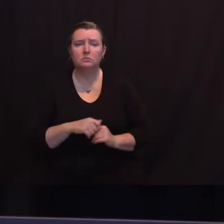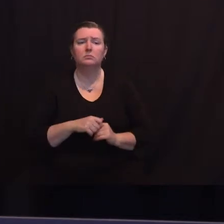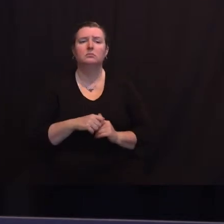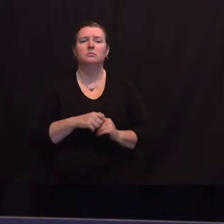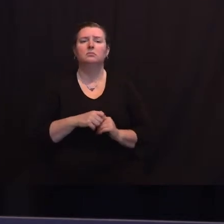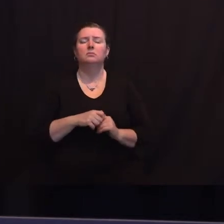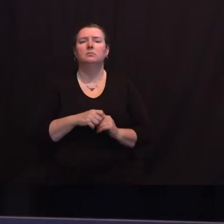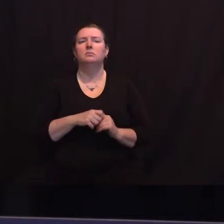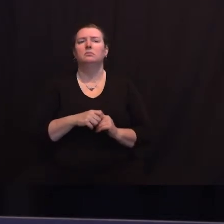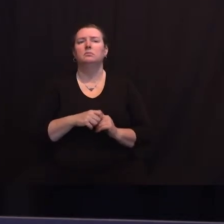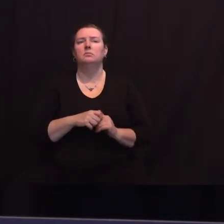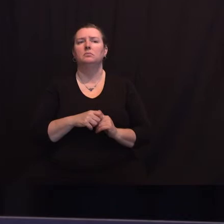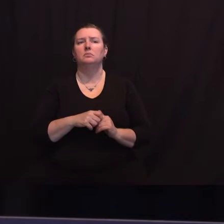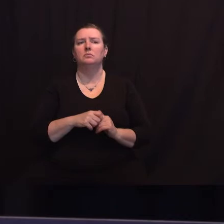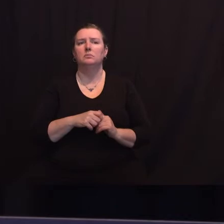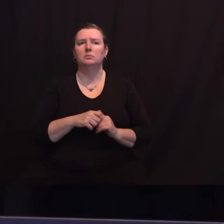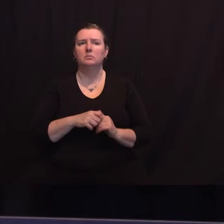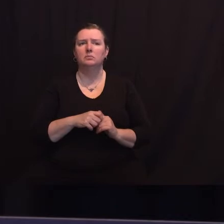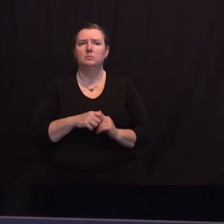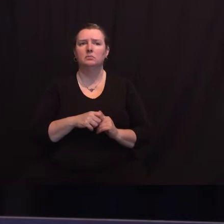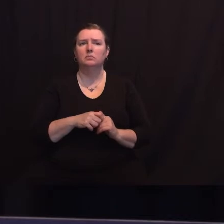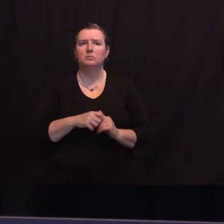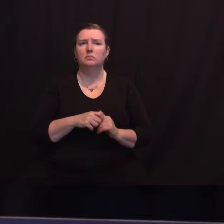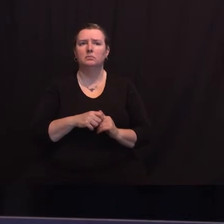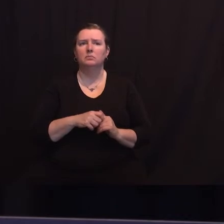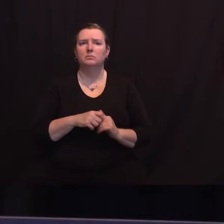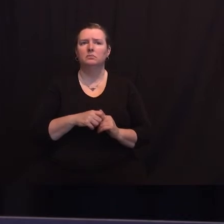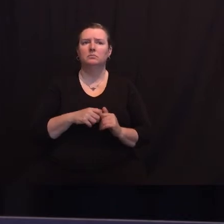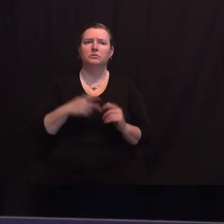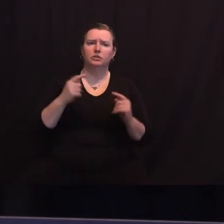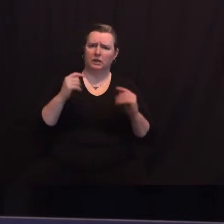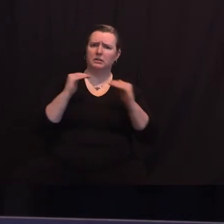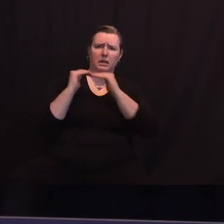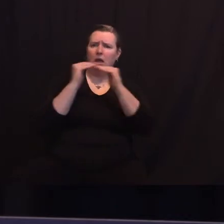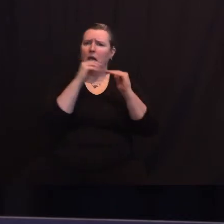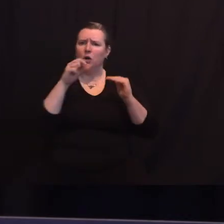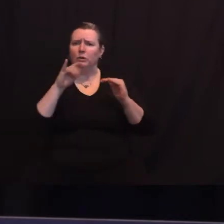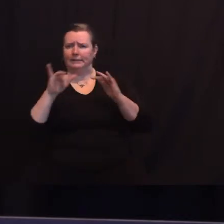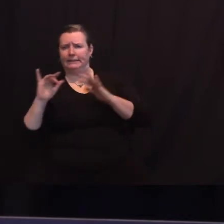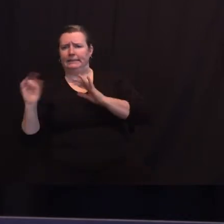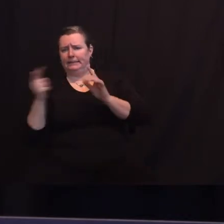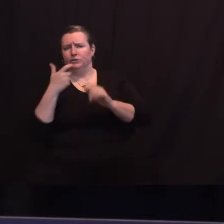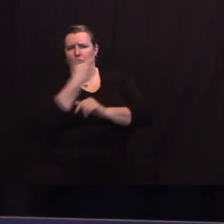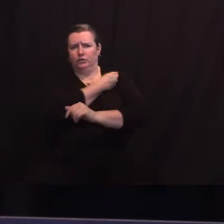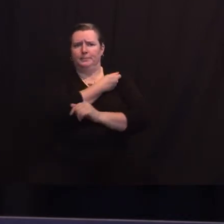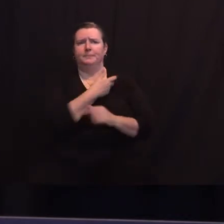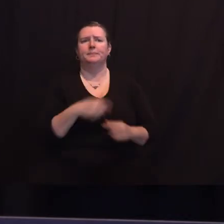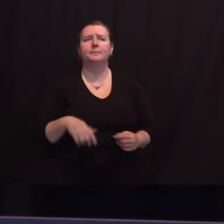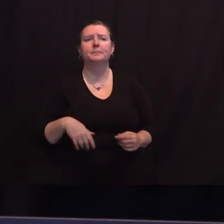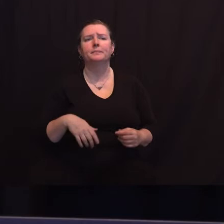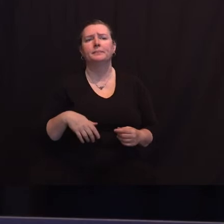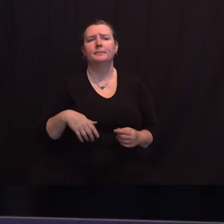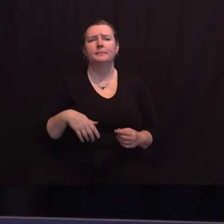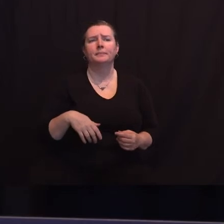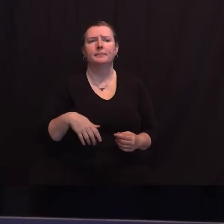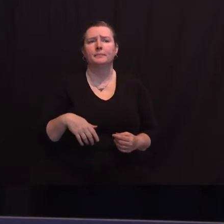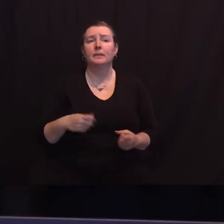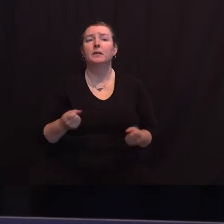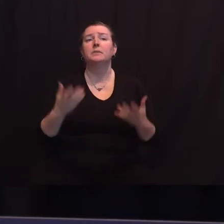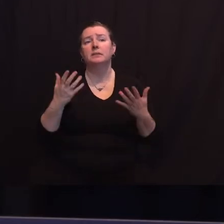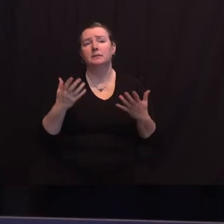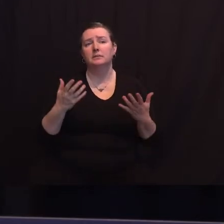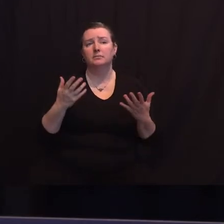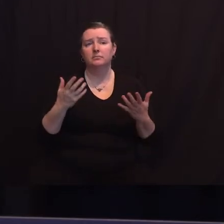the representative population? So it's equity. Then we look at disease burden. What are the COVID-19 deaths